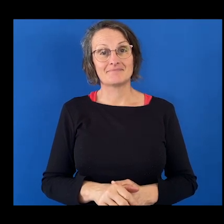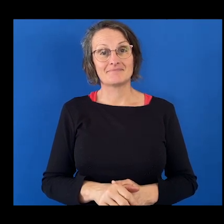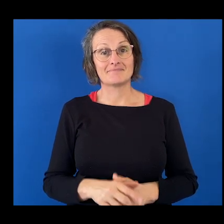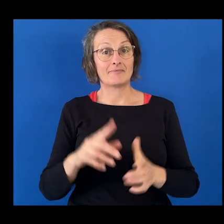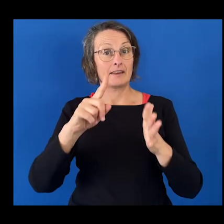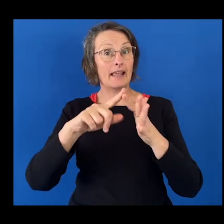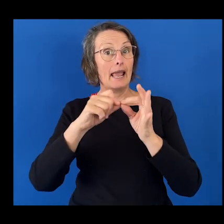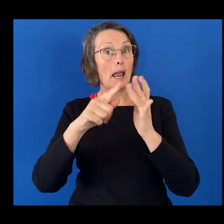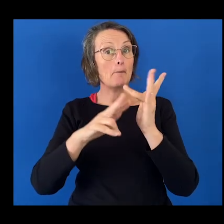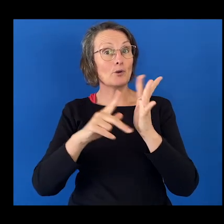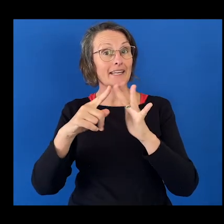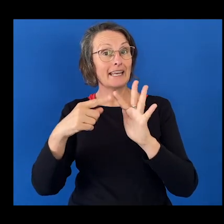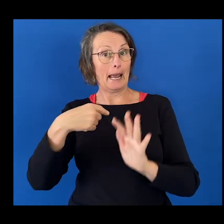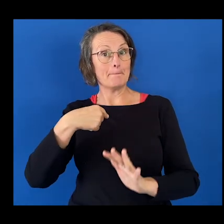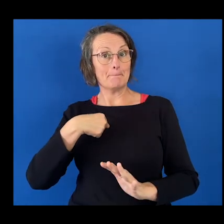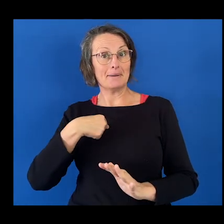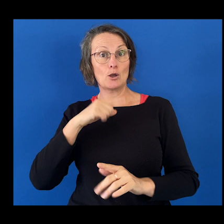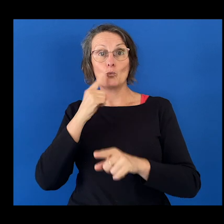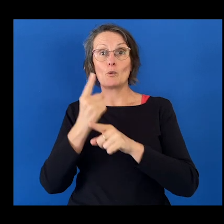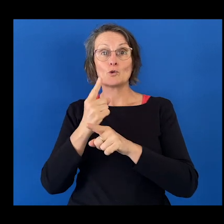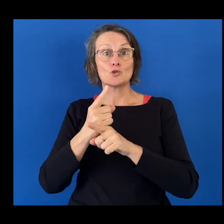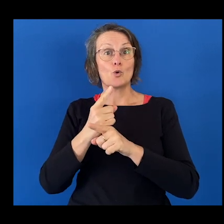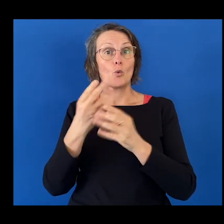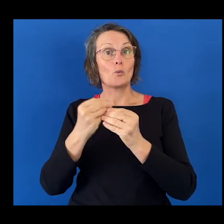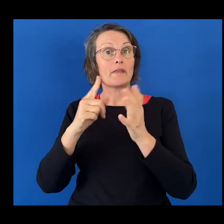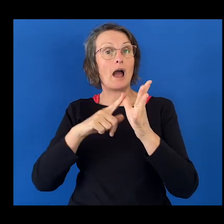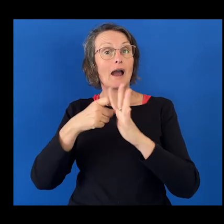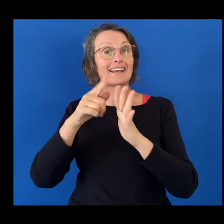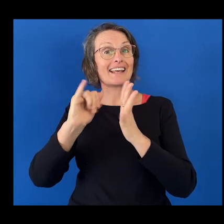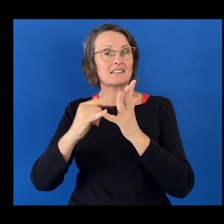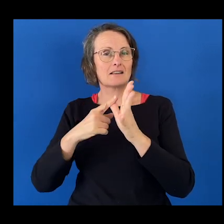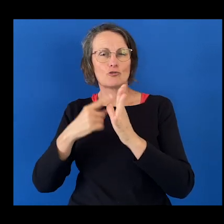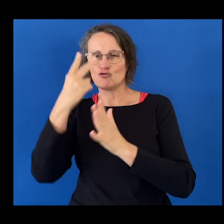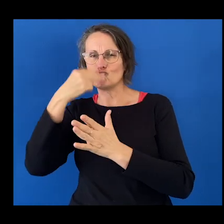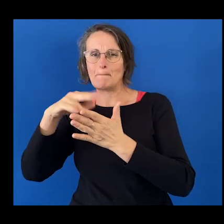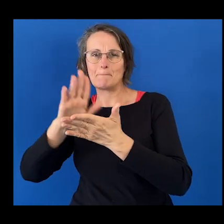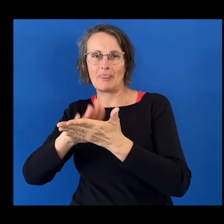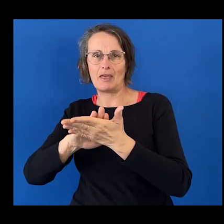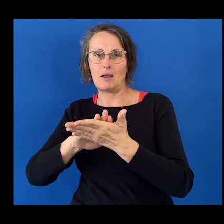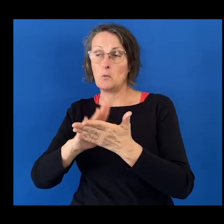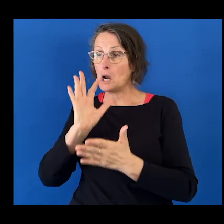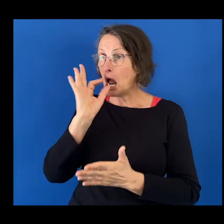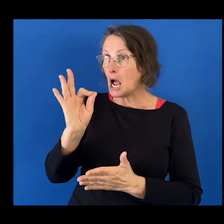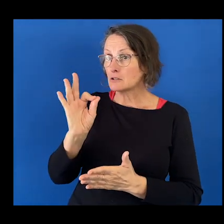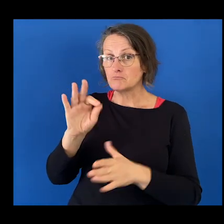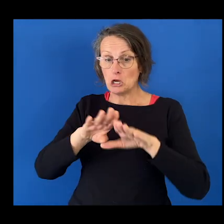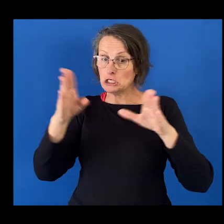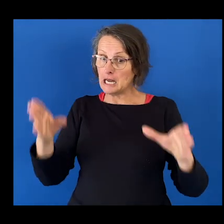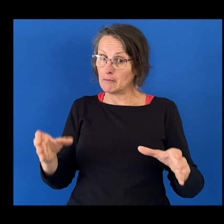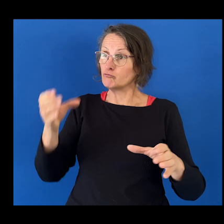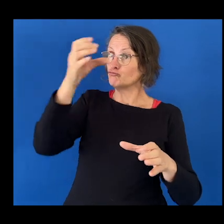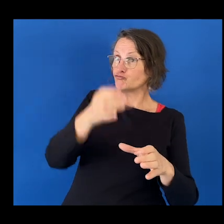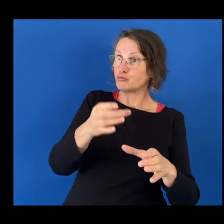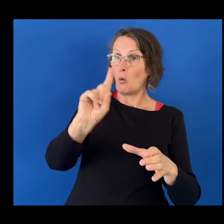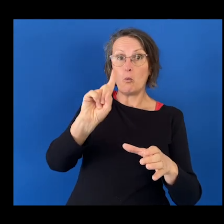Ebony and I had a chat with Akesa, Grandma, and what would you like to put on the table?